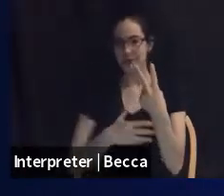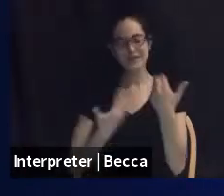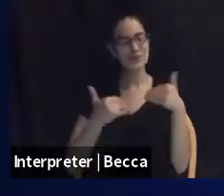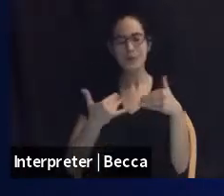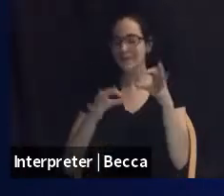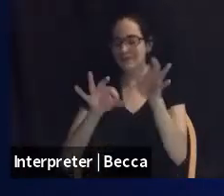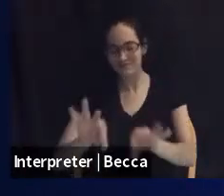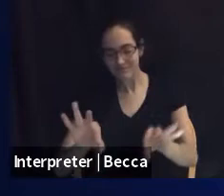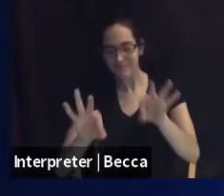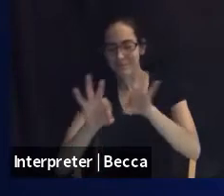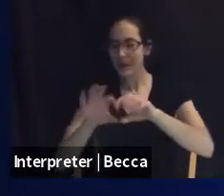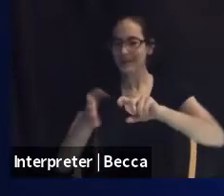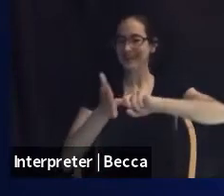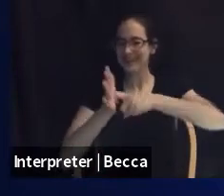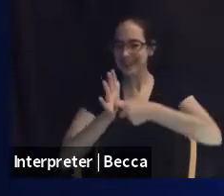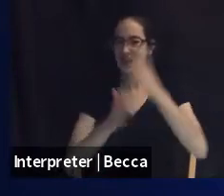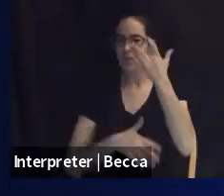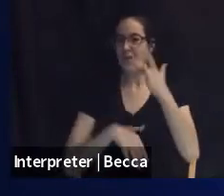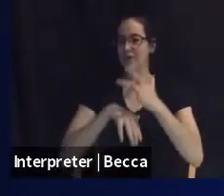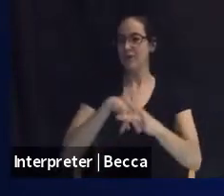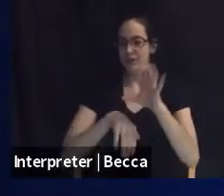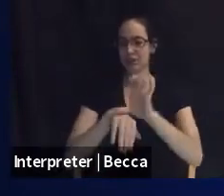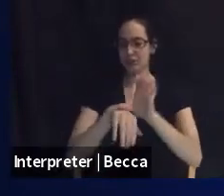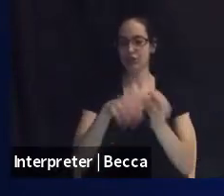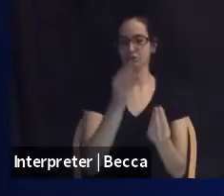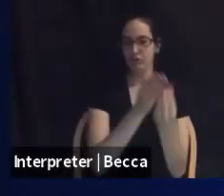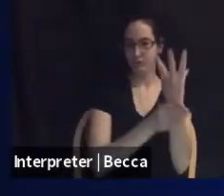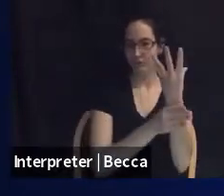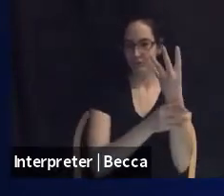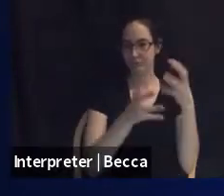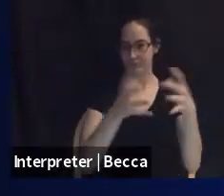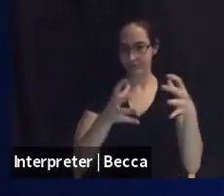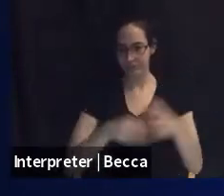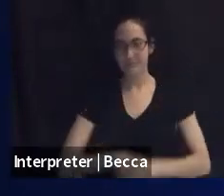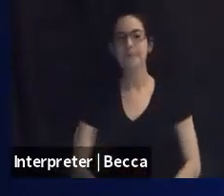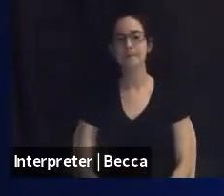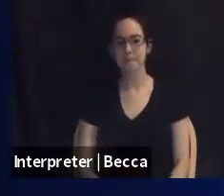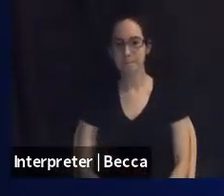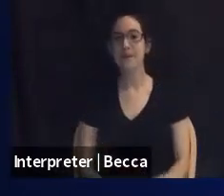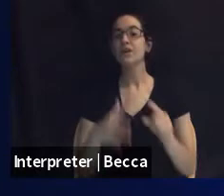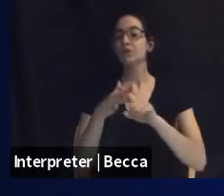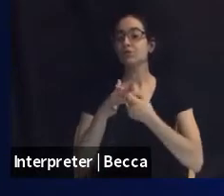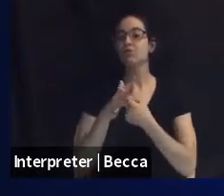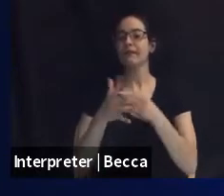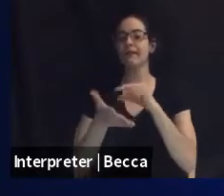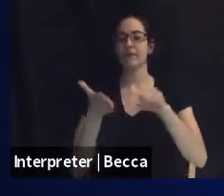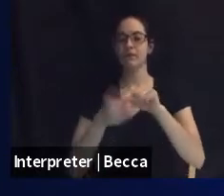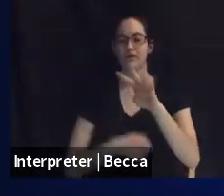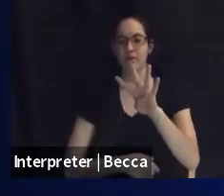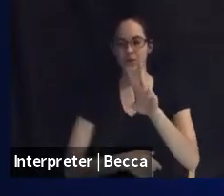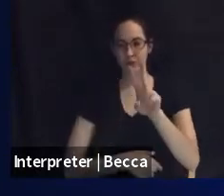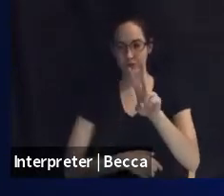of why the early church grew the way it did. So here we go. Starting in verse 42, it